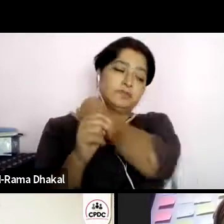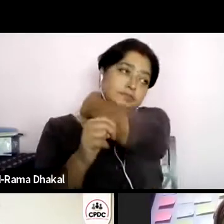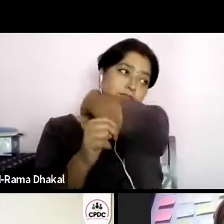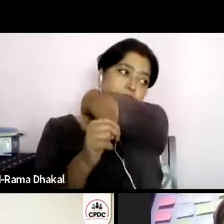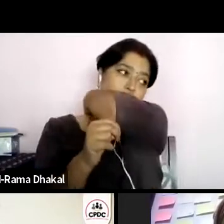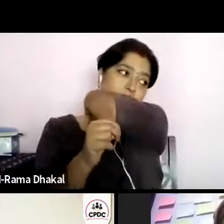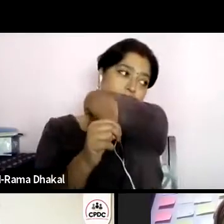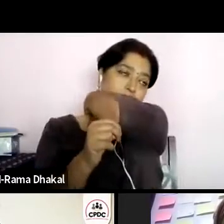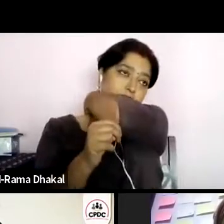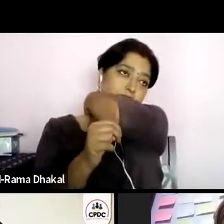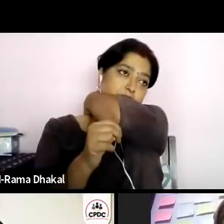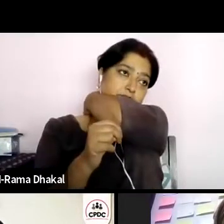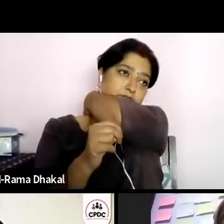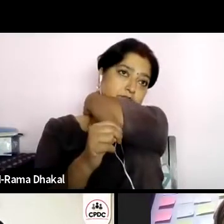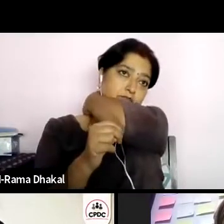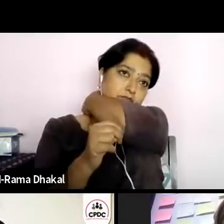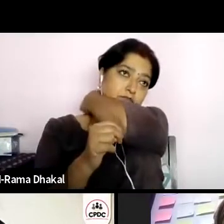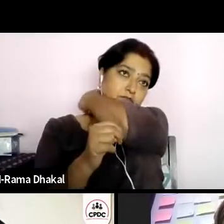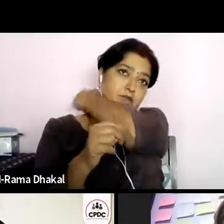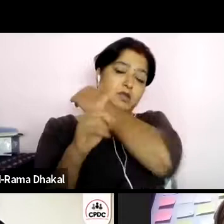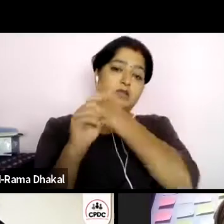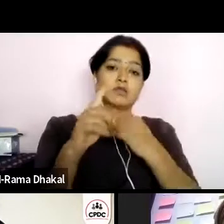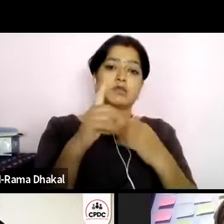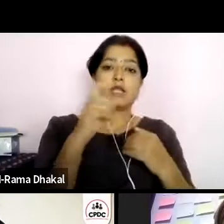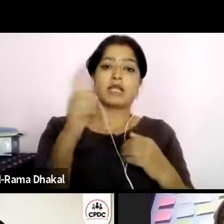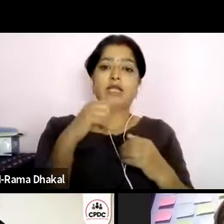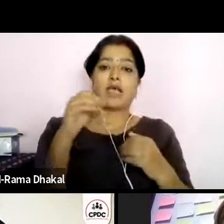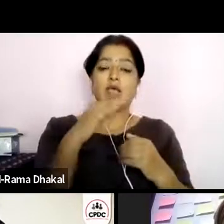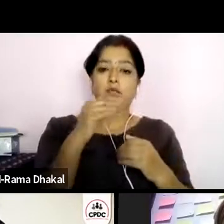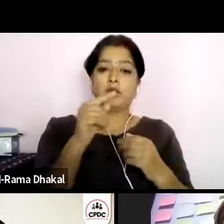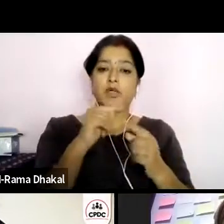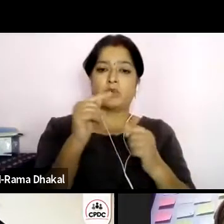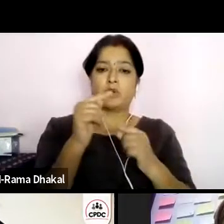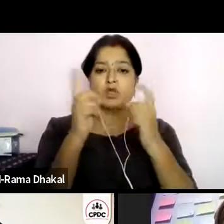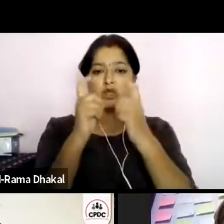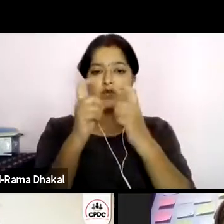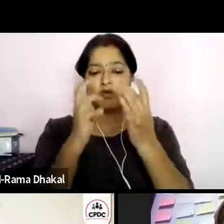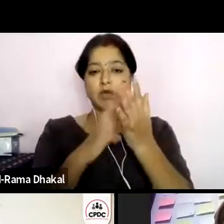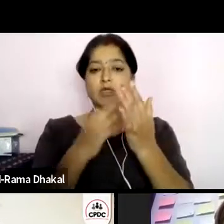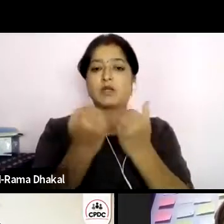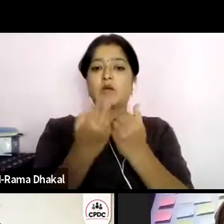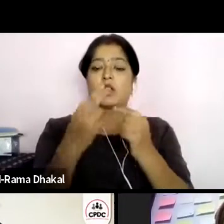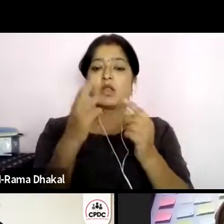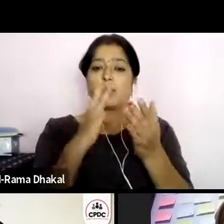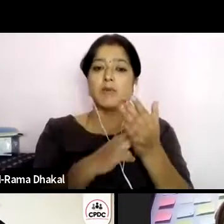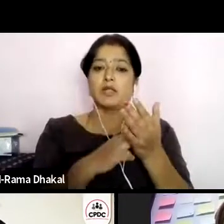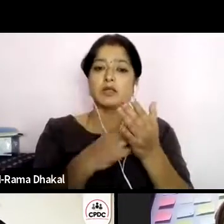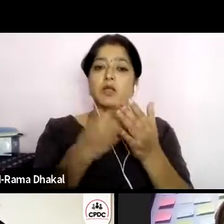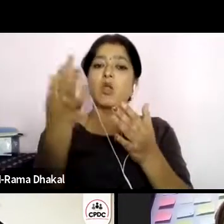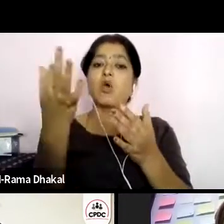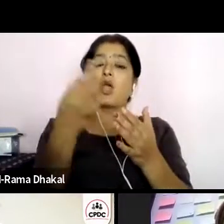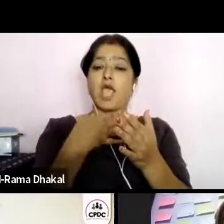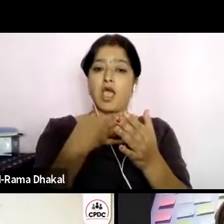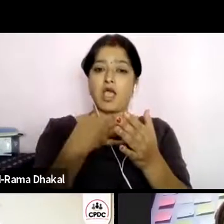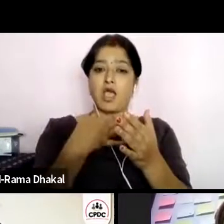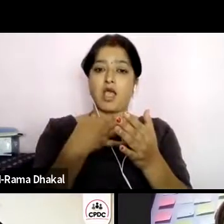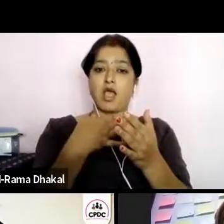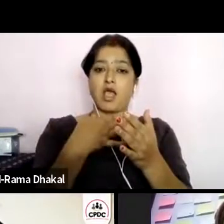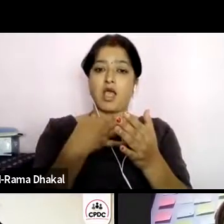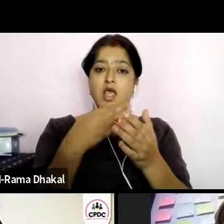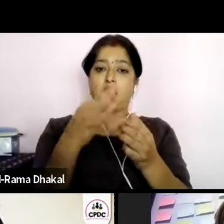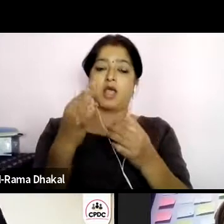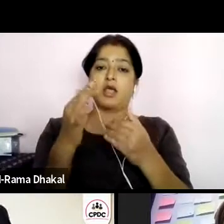this. Find innovative, creative ways to get the message across, so that we can, you know,